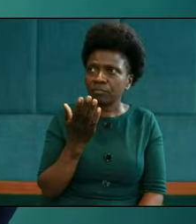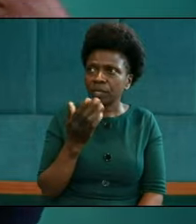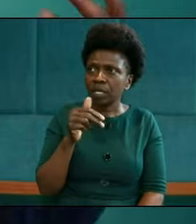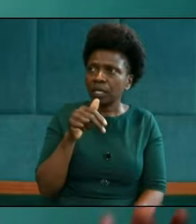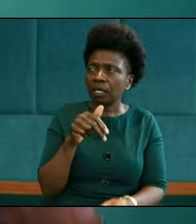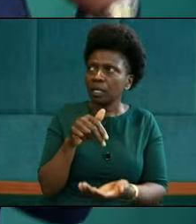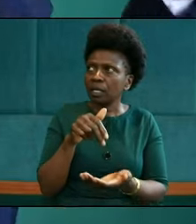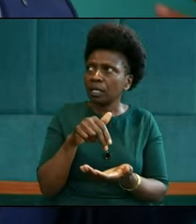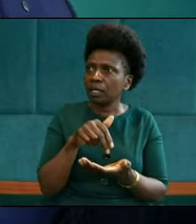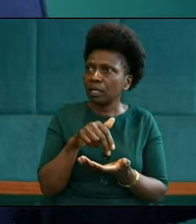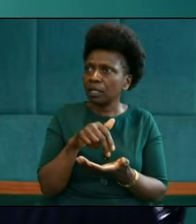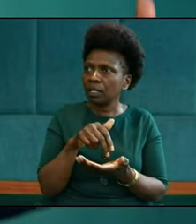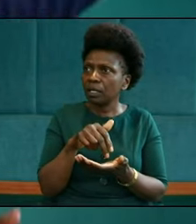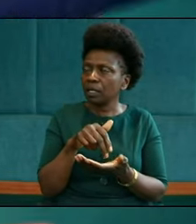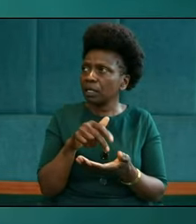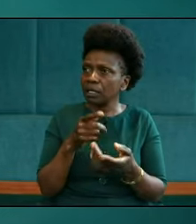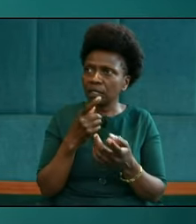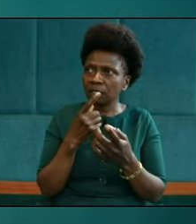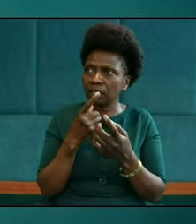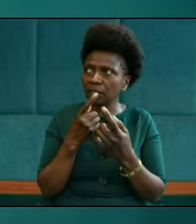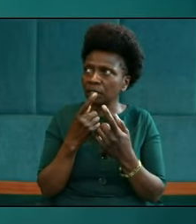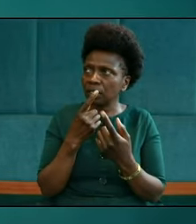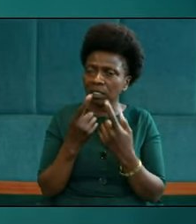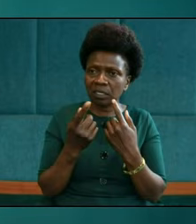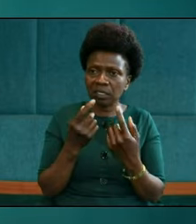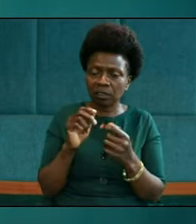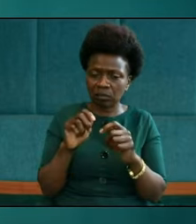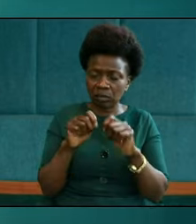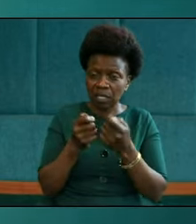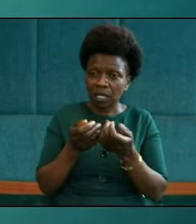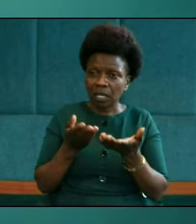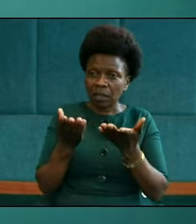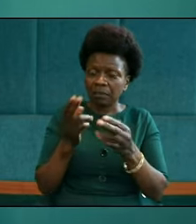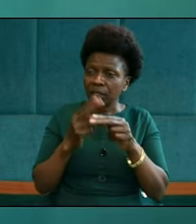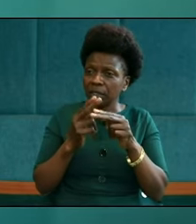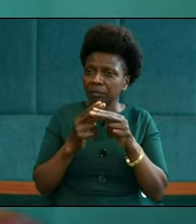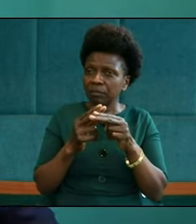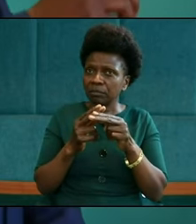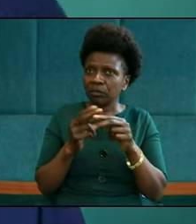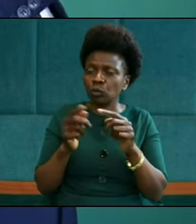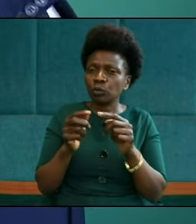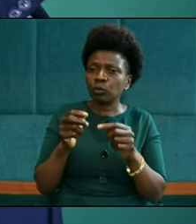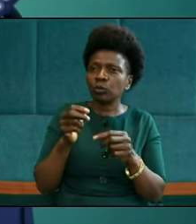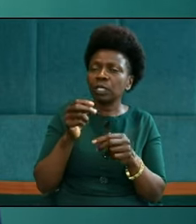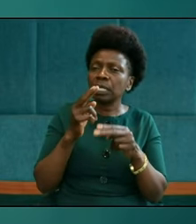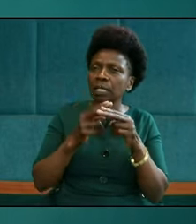still thought it could be God and gave it the title, that holy title of God. But